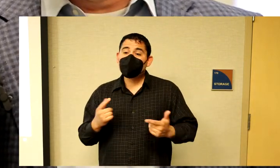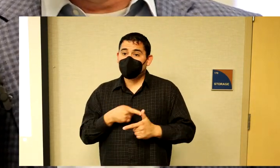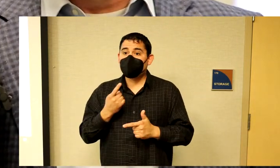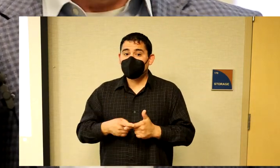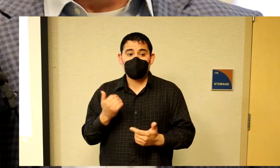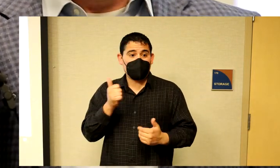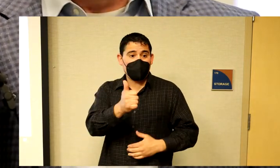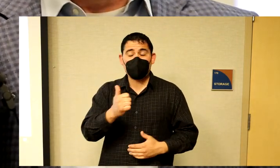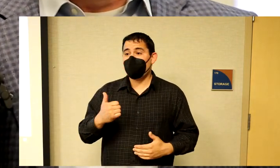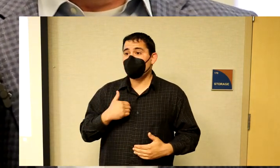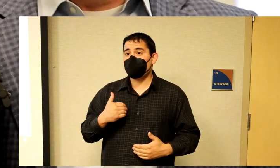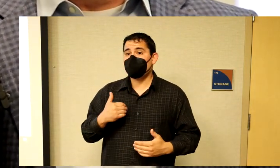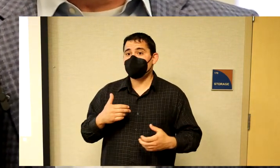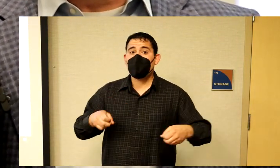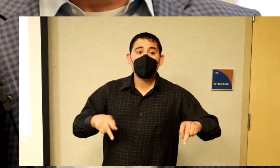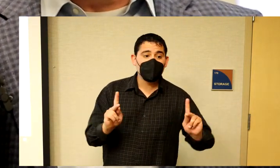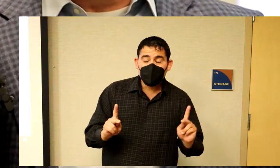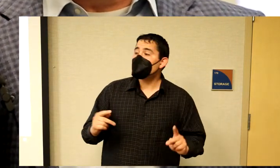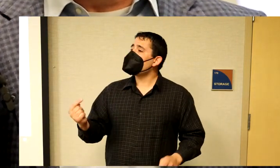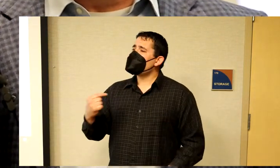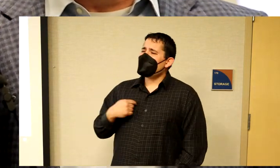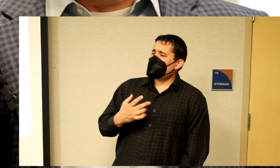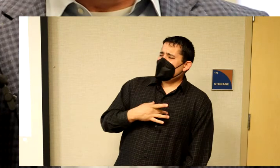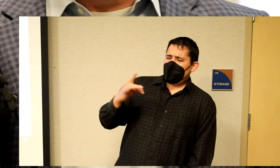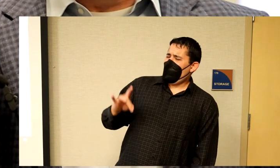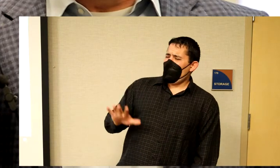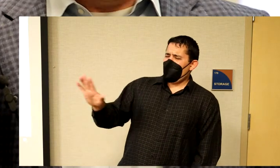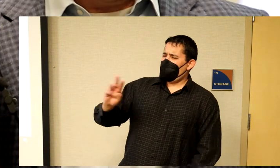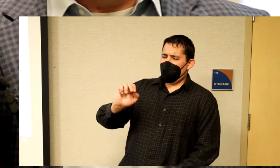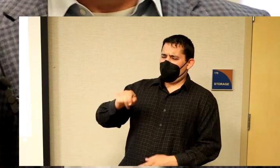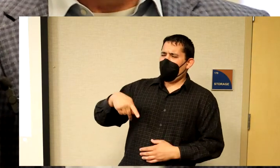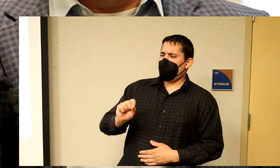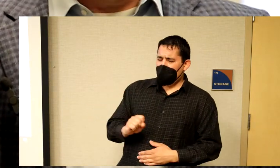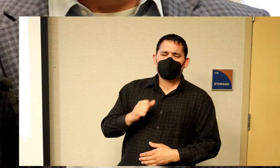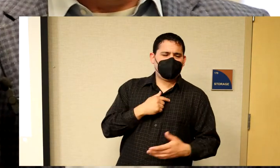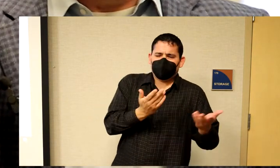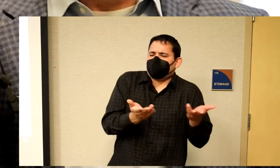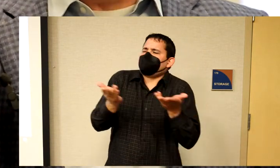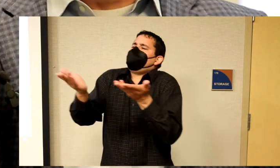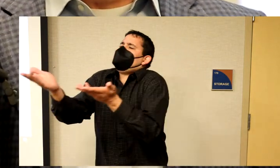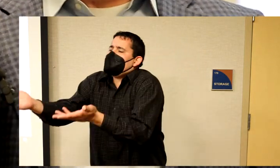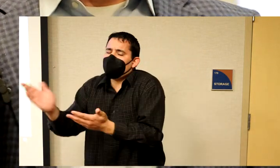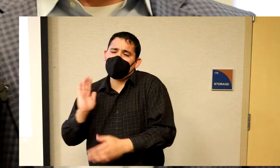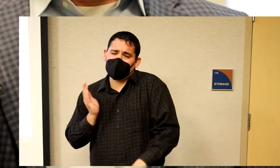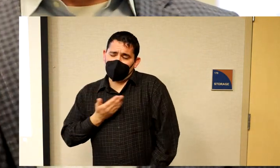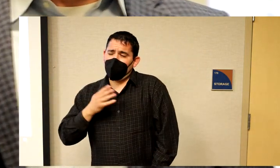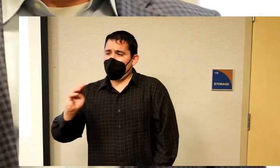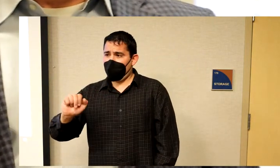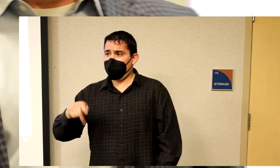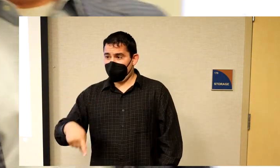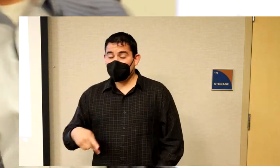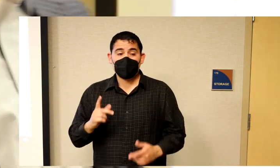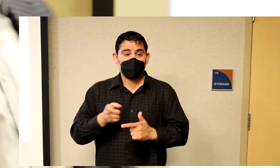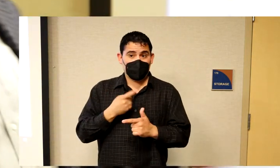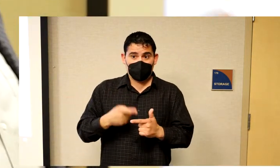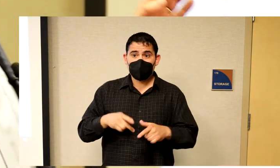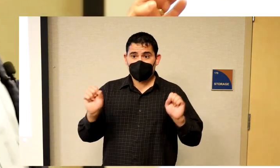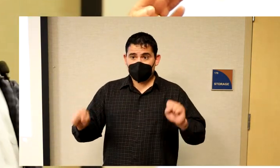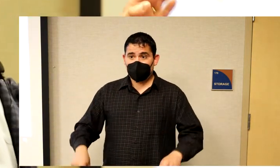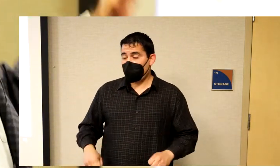that or whatever. But if we commit to giving them to you by Friday or maybe Monday at the latest, then we can post them early. It